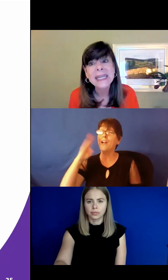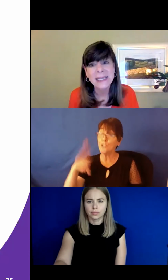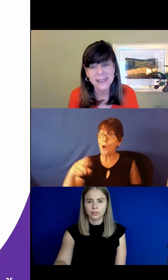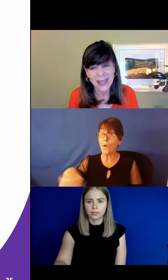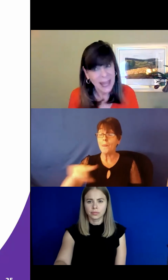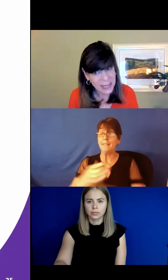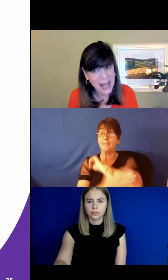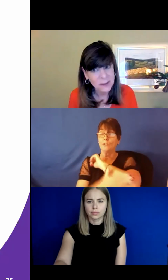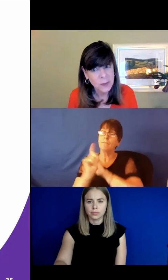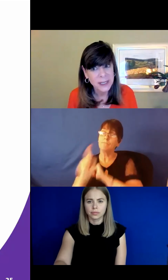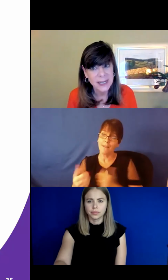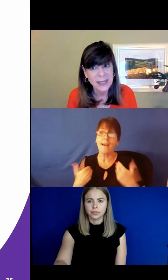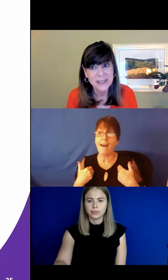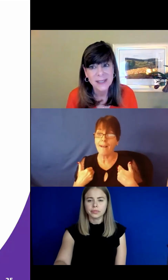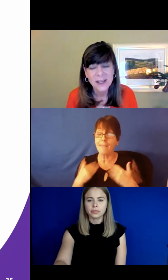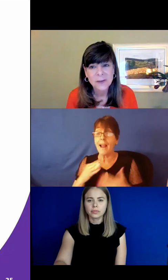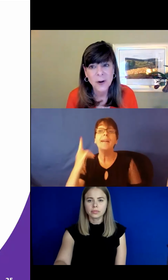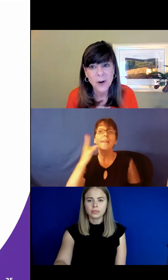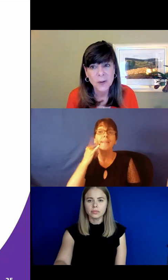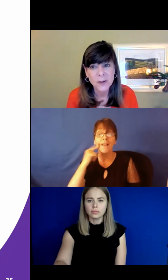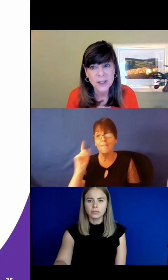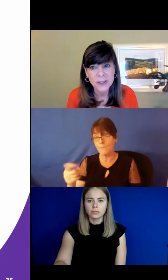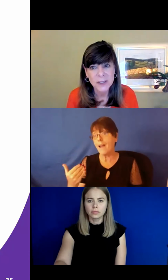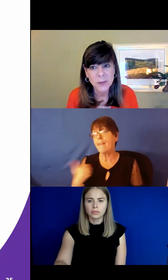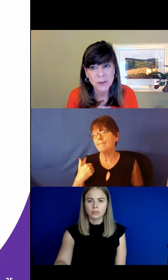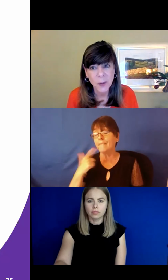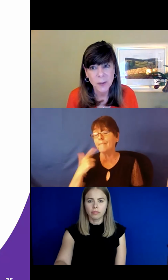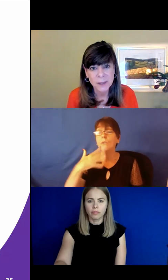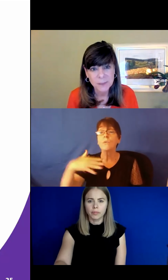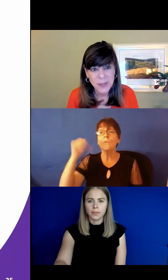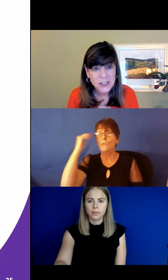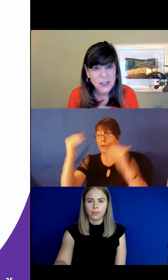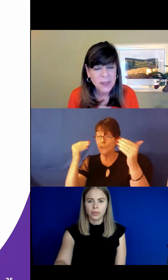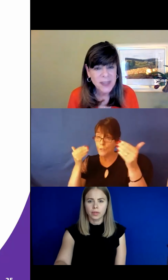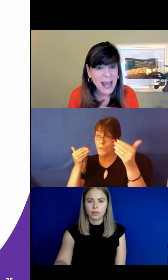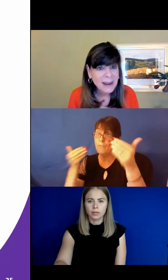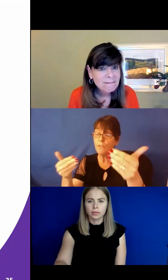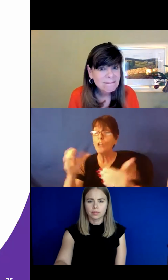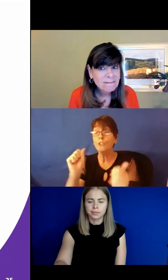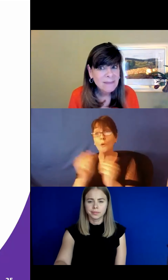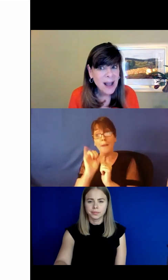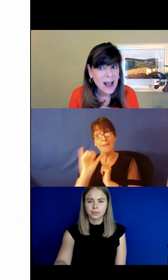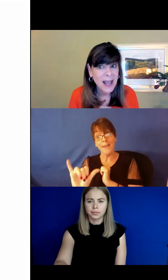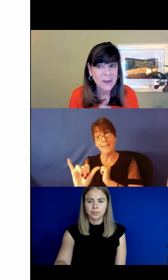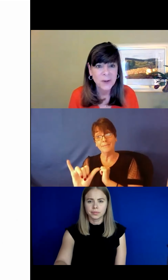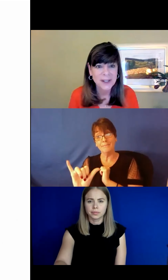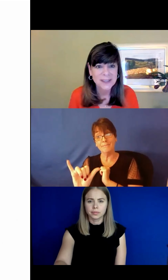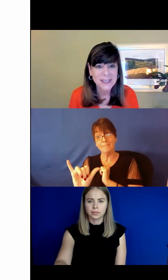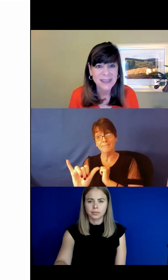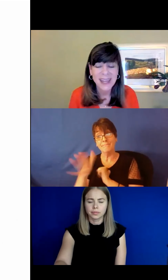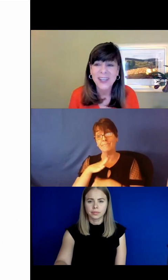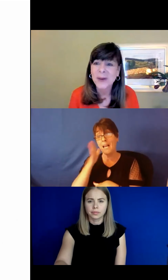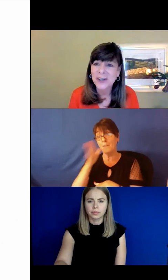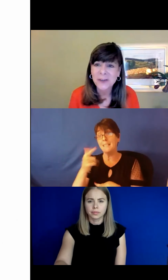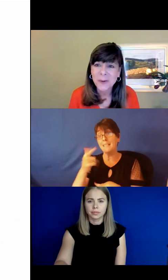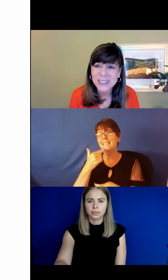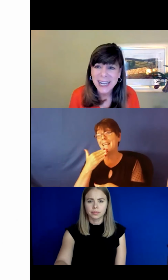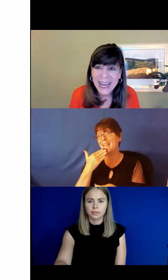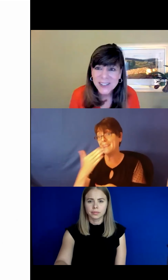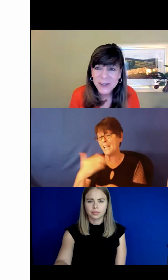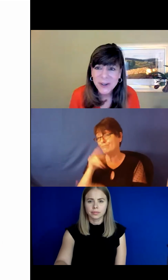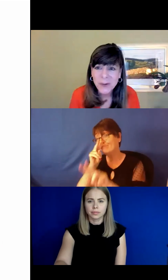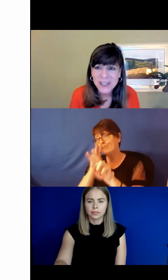country needs and California needs for older adults moving forward. So with that, I will say thank you and